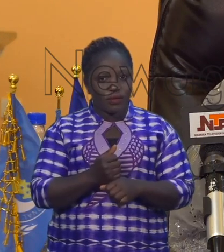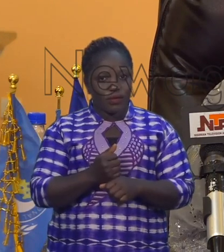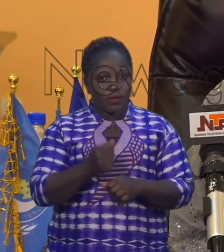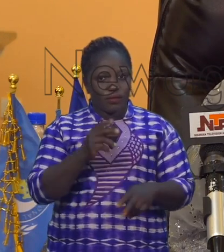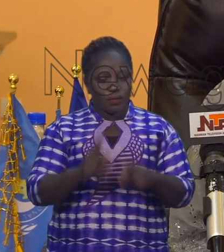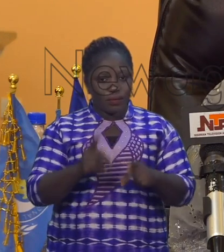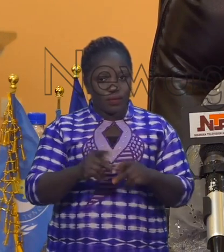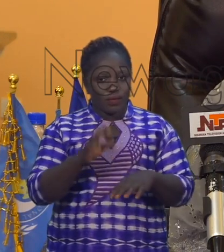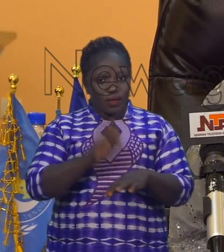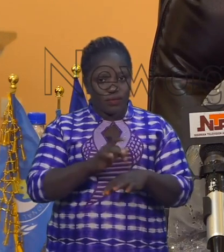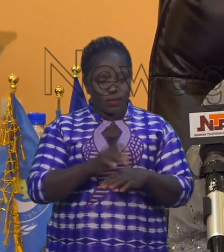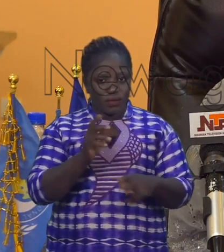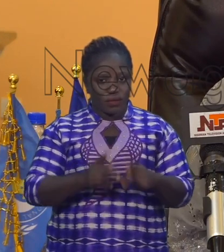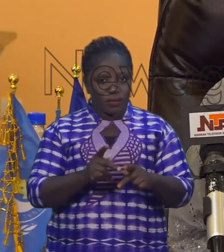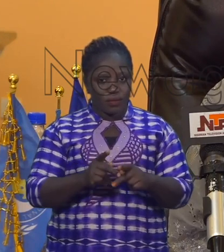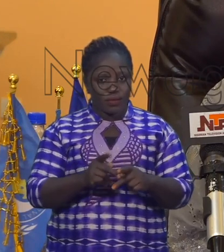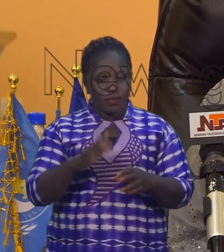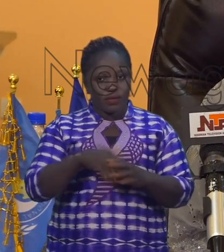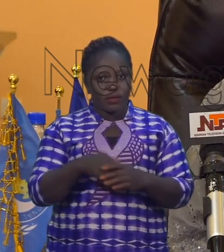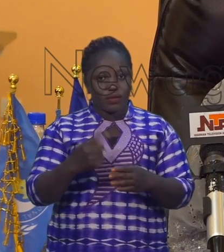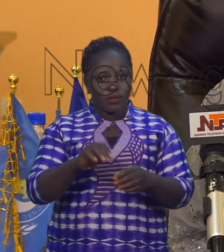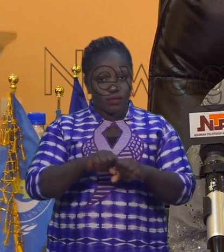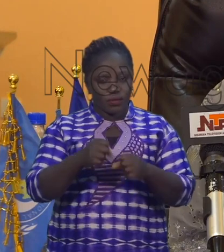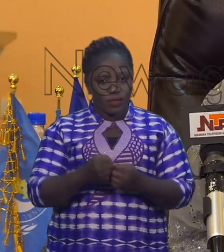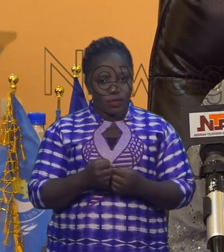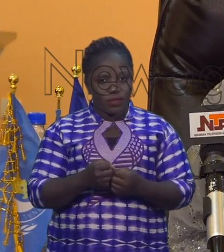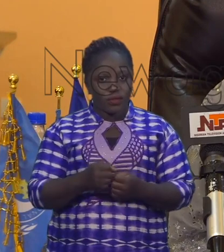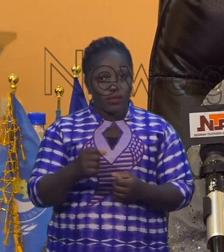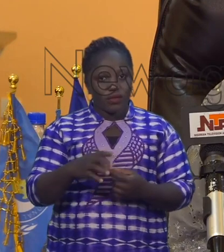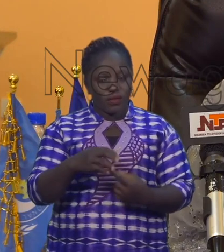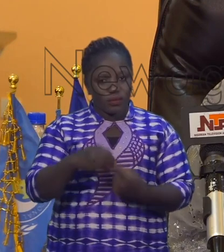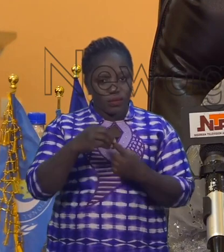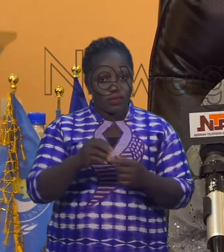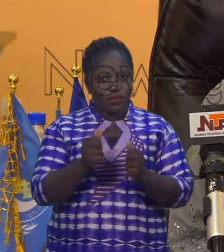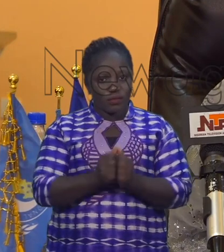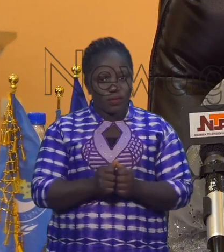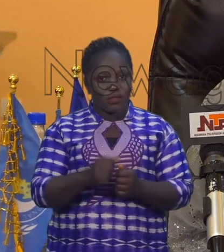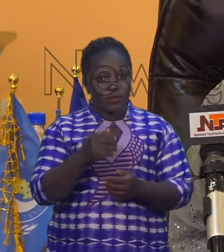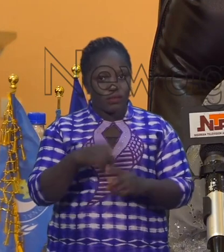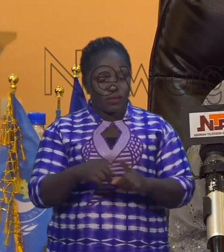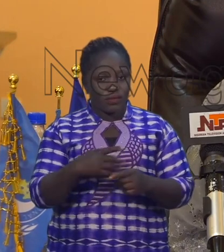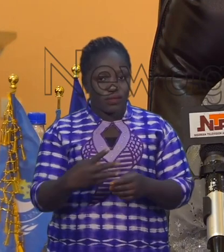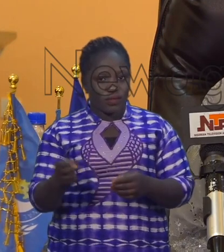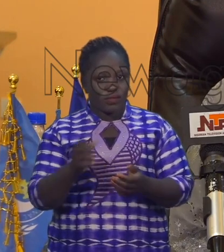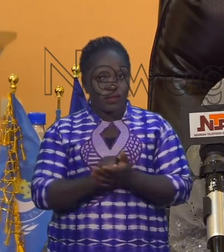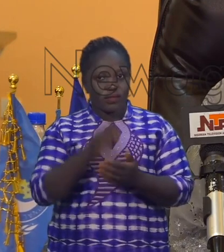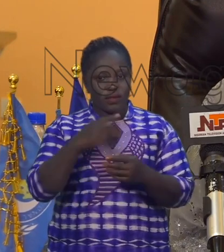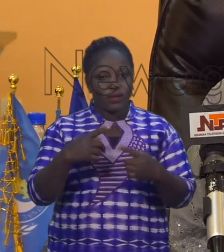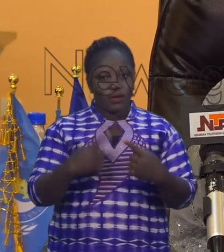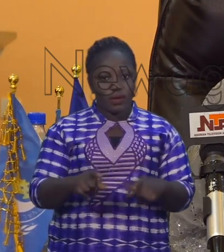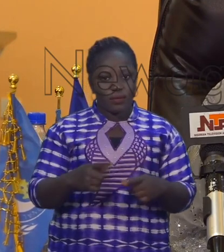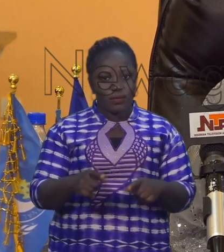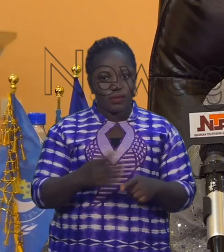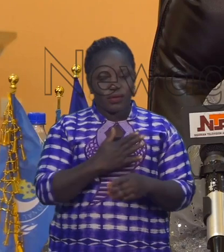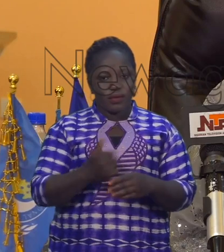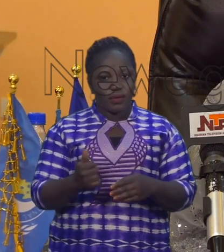or vulnerable person in this country, but especially considering the limited resources at our disposal. But